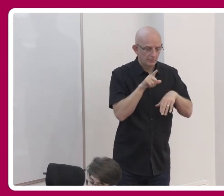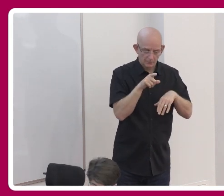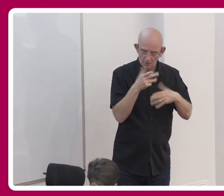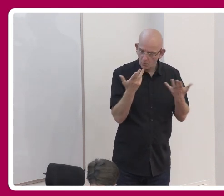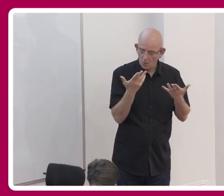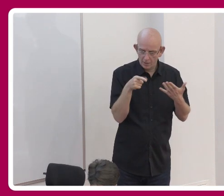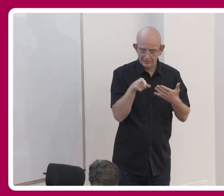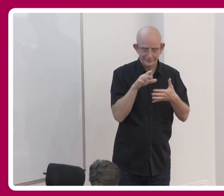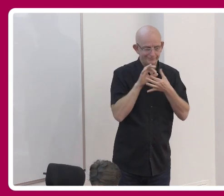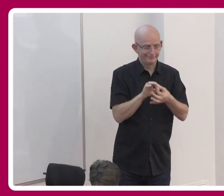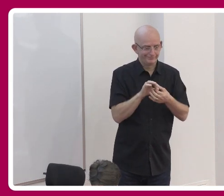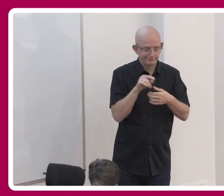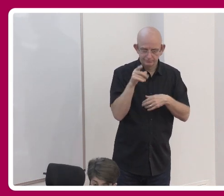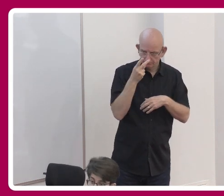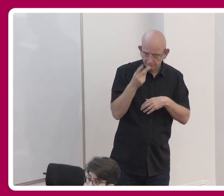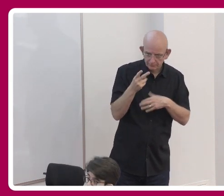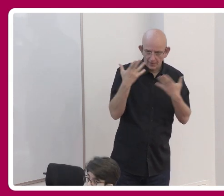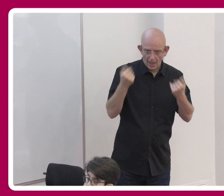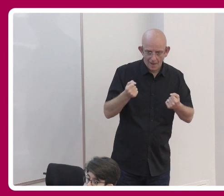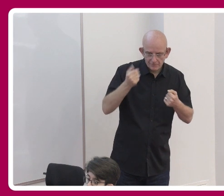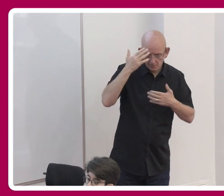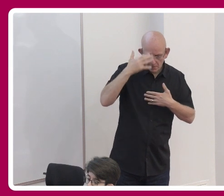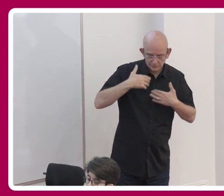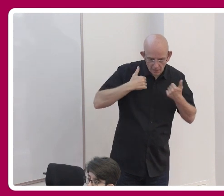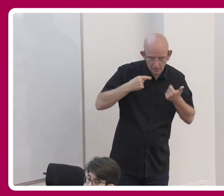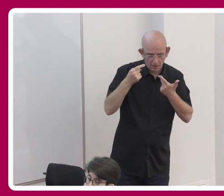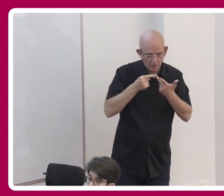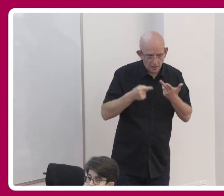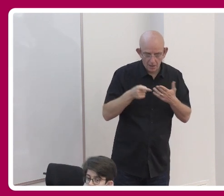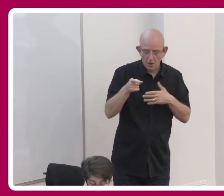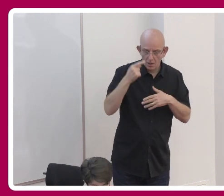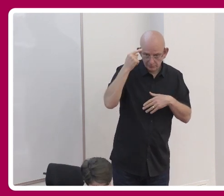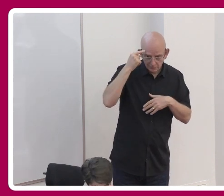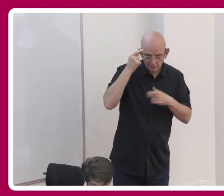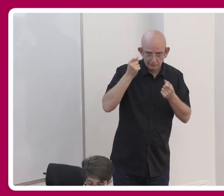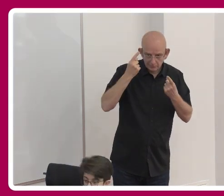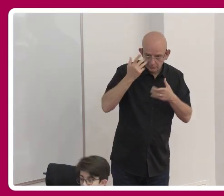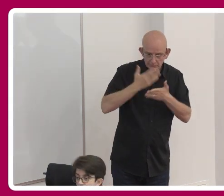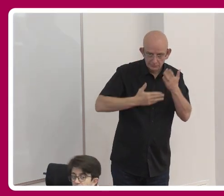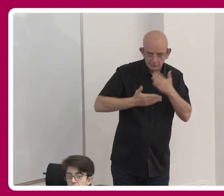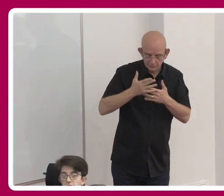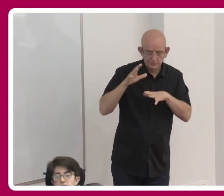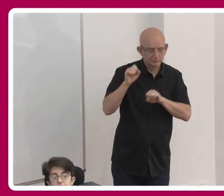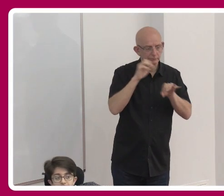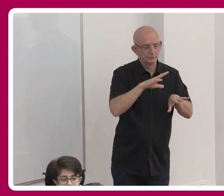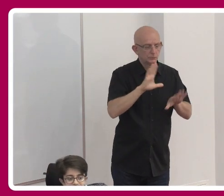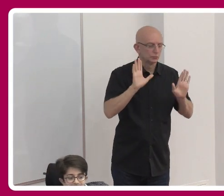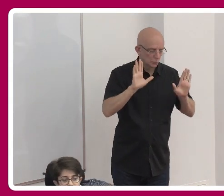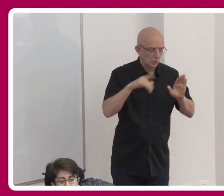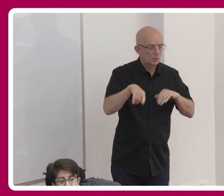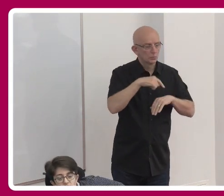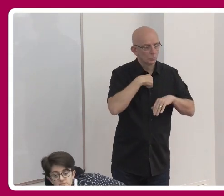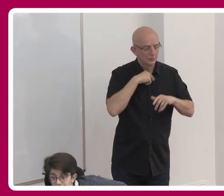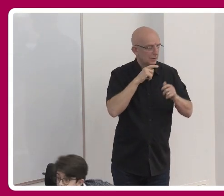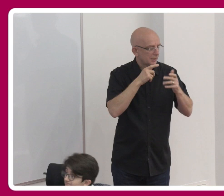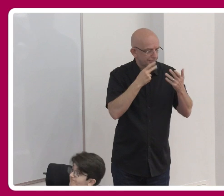disability. And then we also review media reports. We corroborate claims via media reports as well. I mentioned